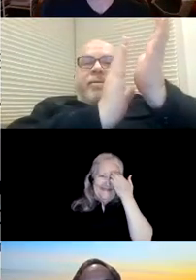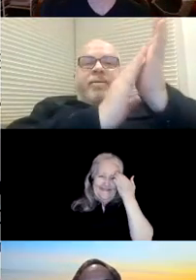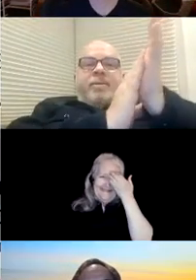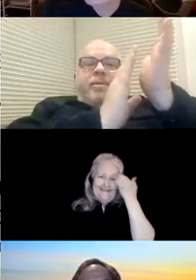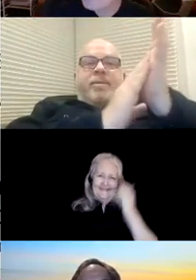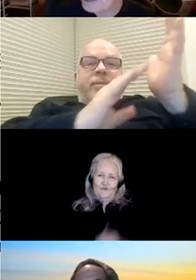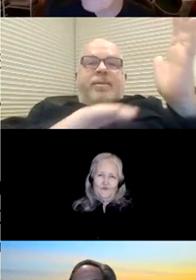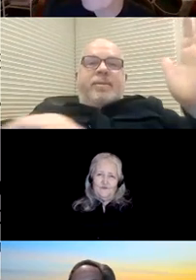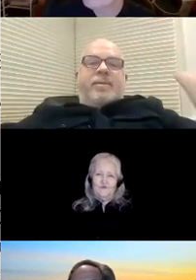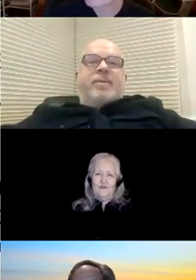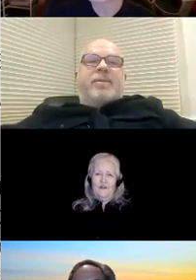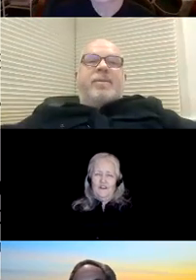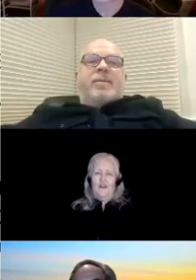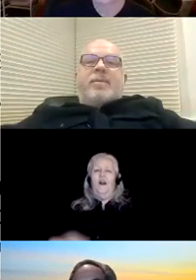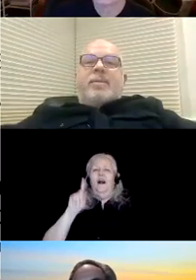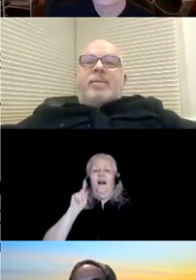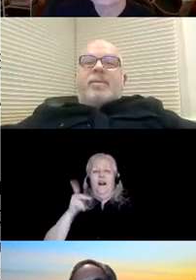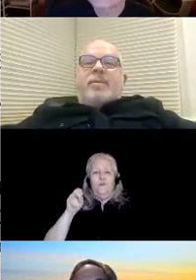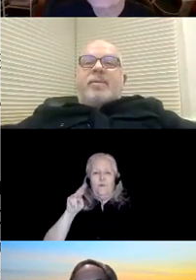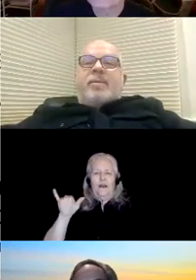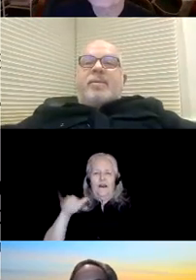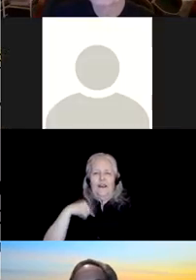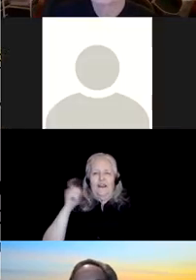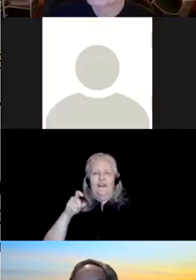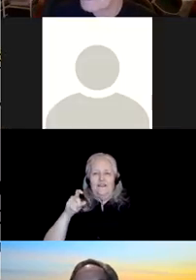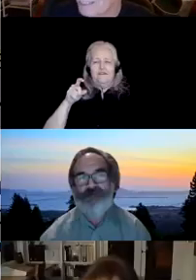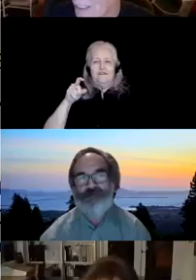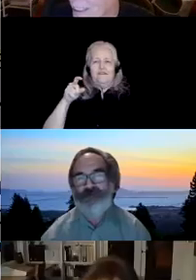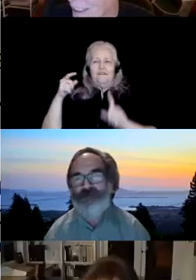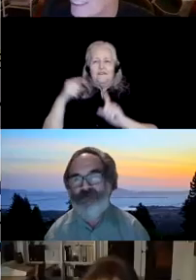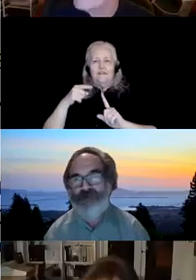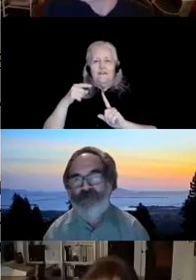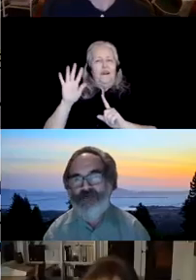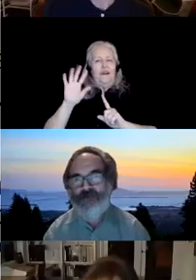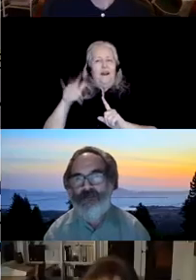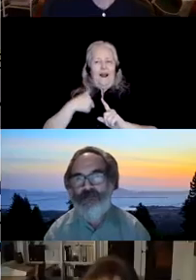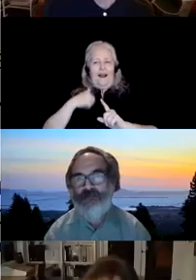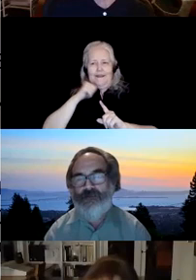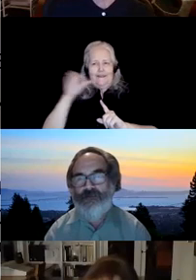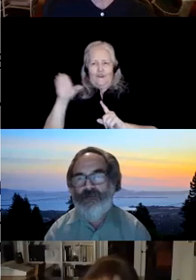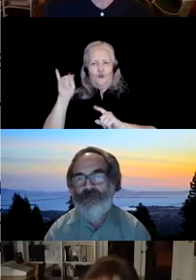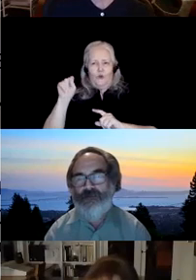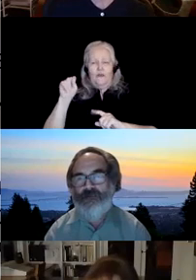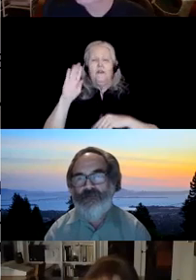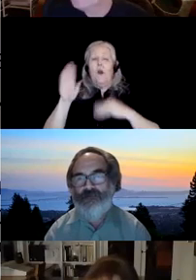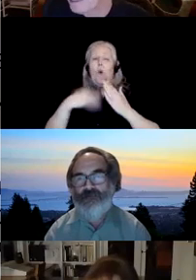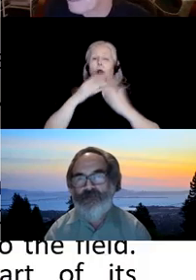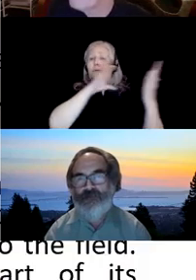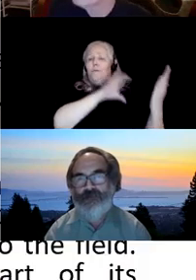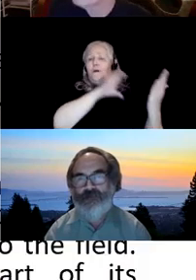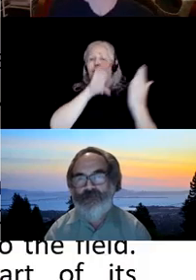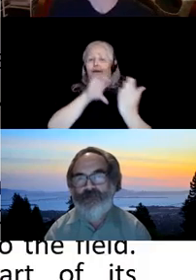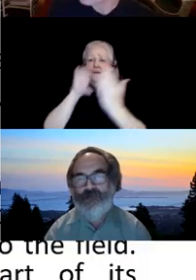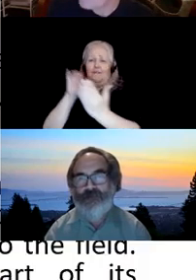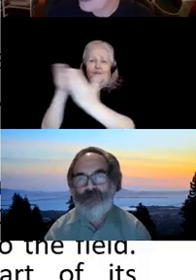I should definitely point out lest I get credit for something I haven't done. All of these citations were written